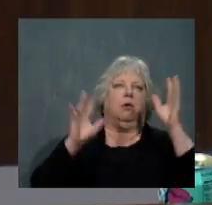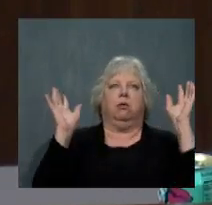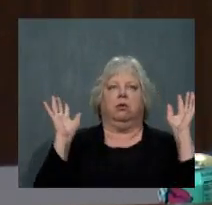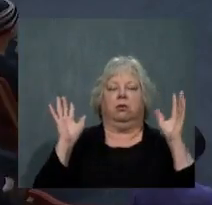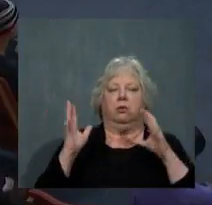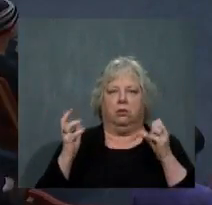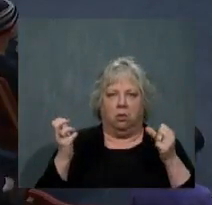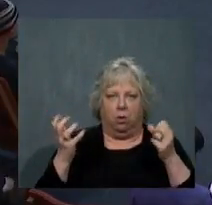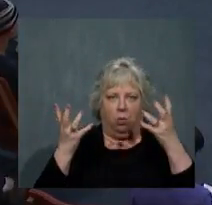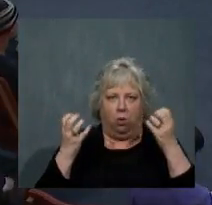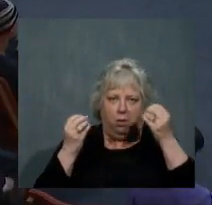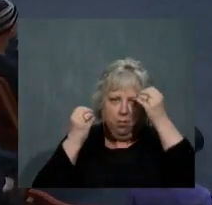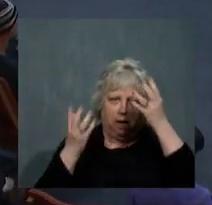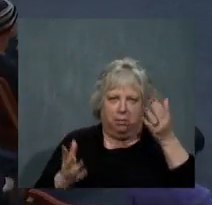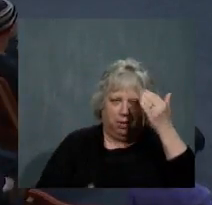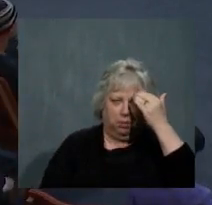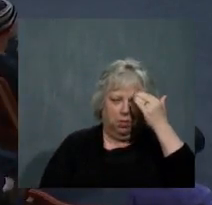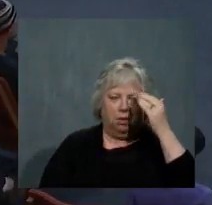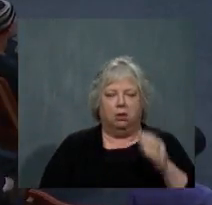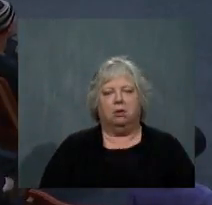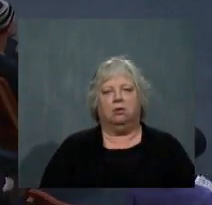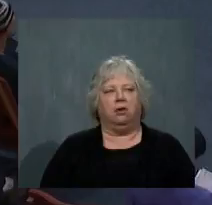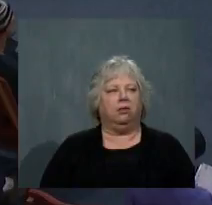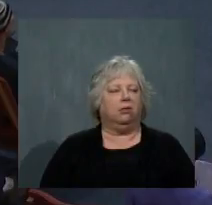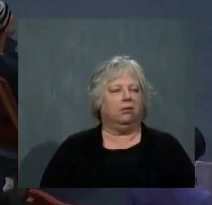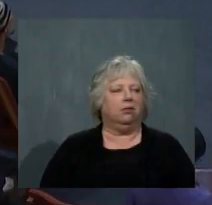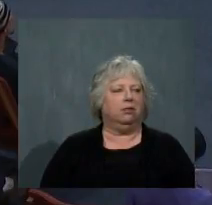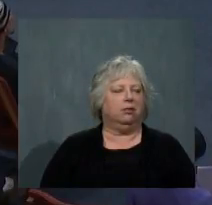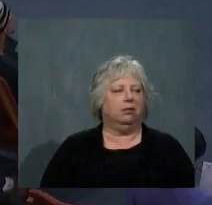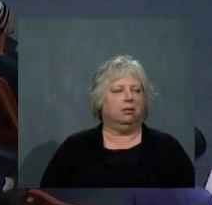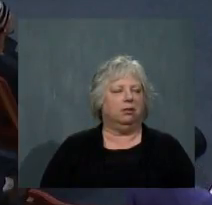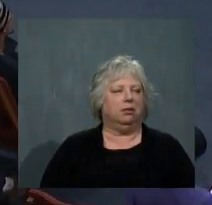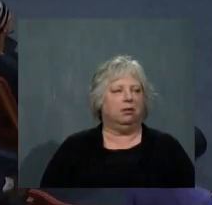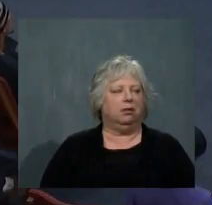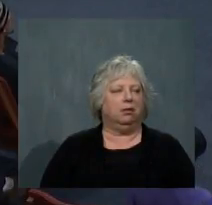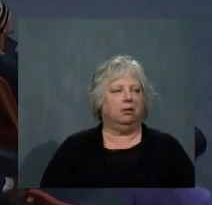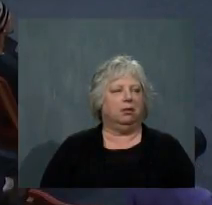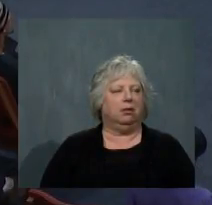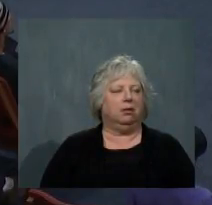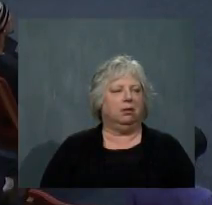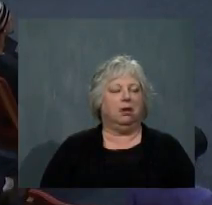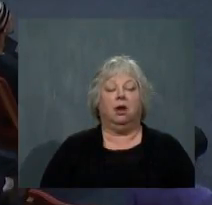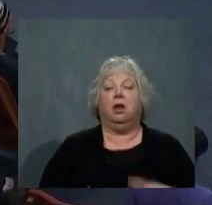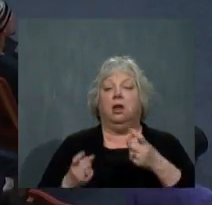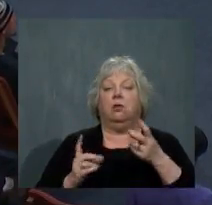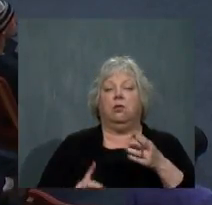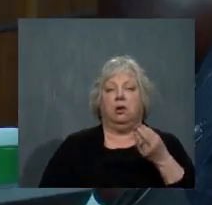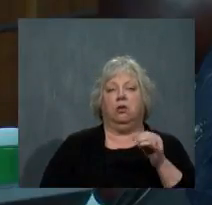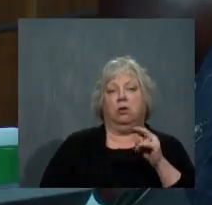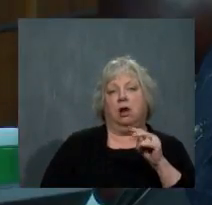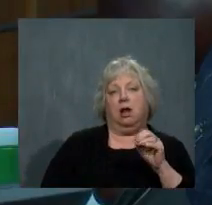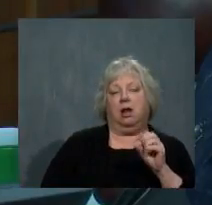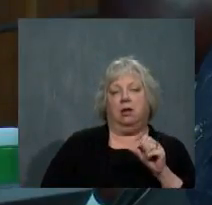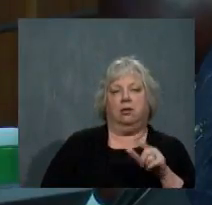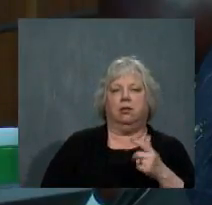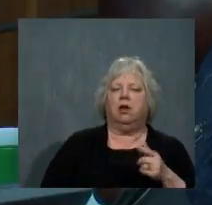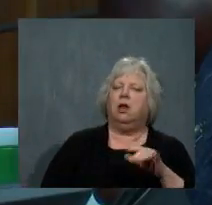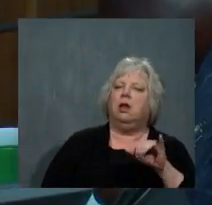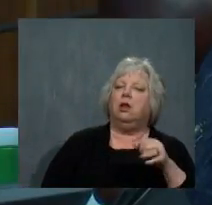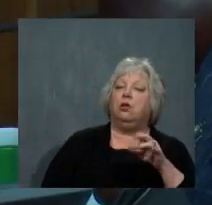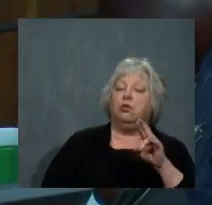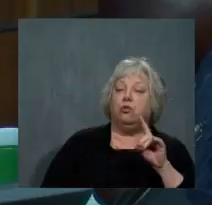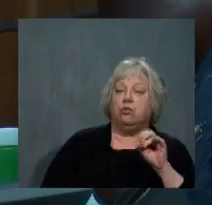What was that? Director Hines, you're recognized, Thank please. you.